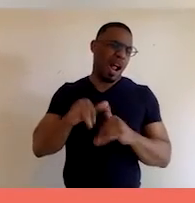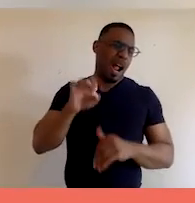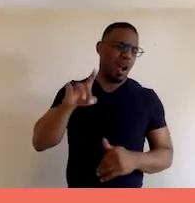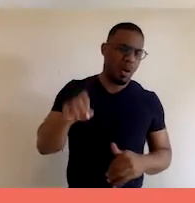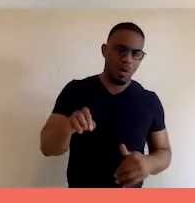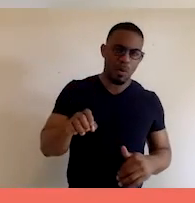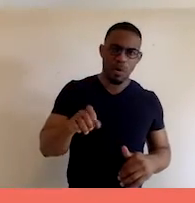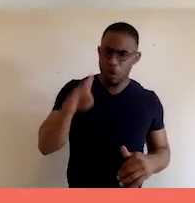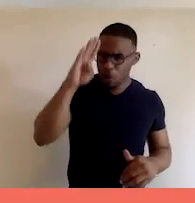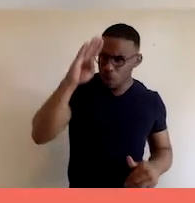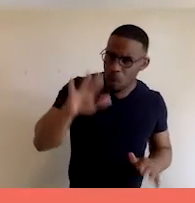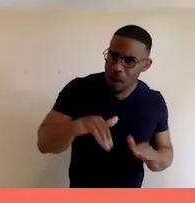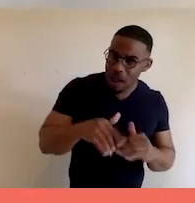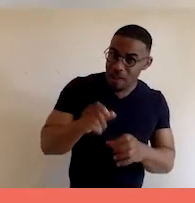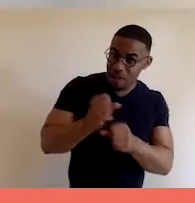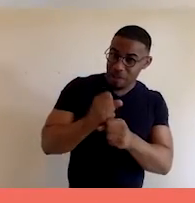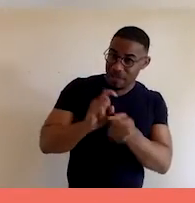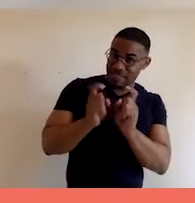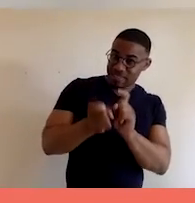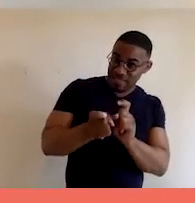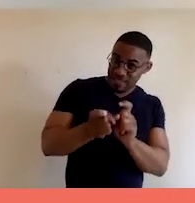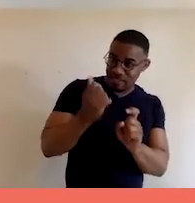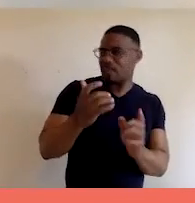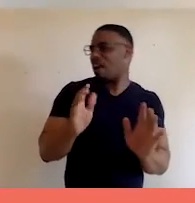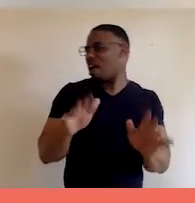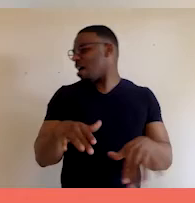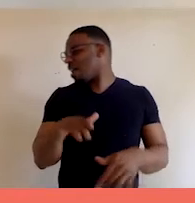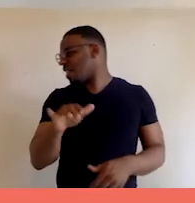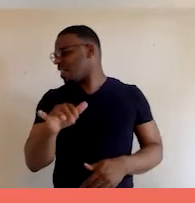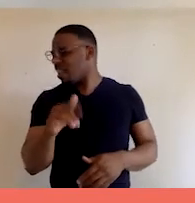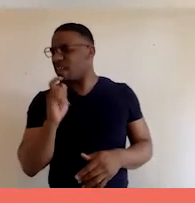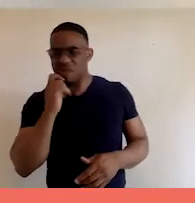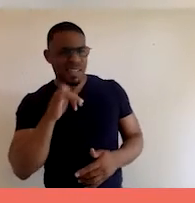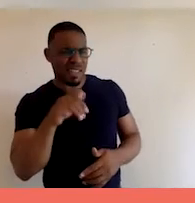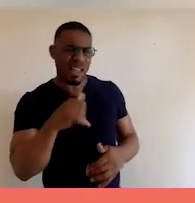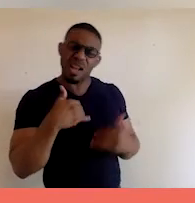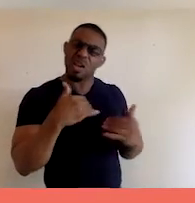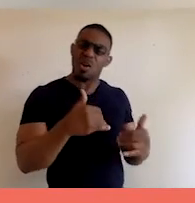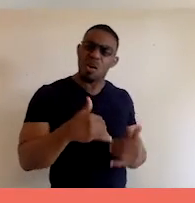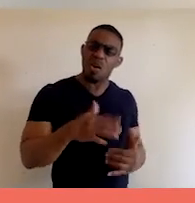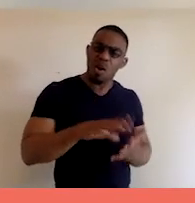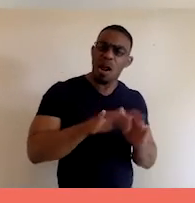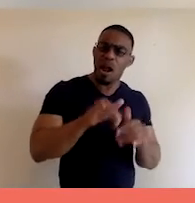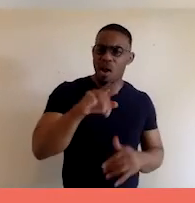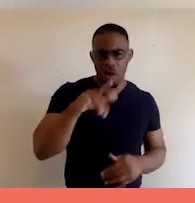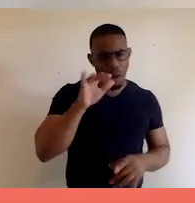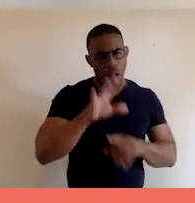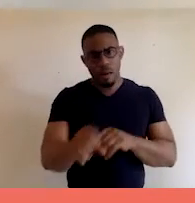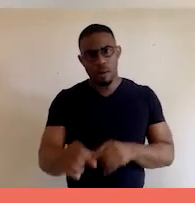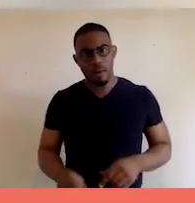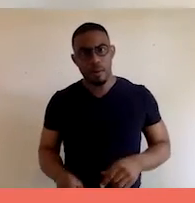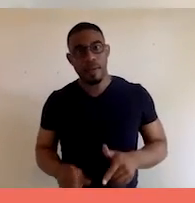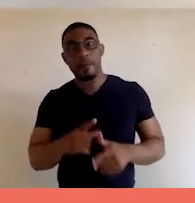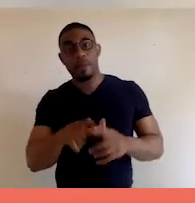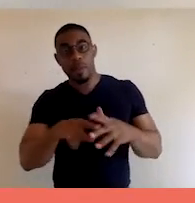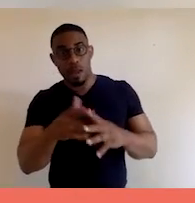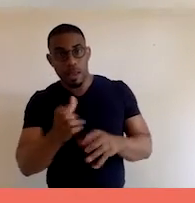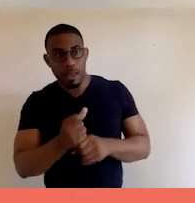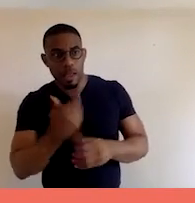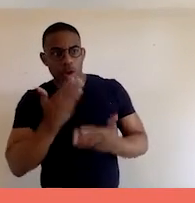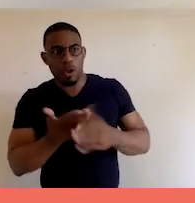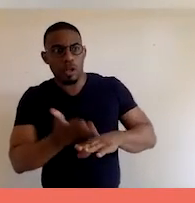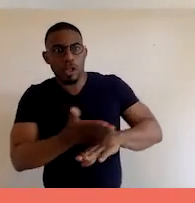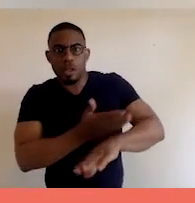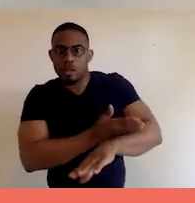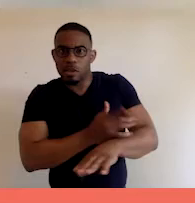code. And you know how you make a change, and people are like, oh, that's cool. Yeah, go ahead, go learn how to code. That's awesome. And then you start getting good at